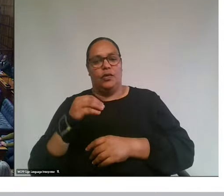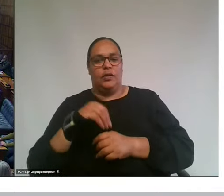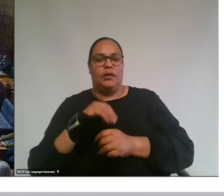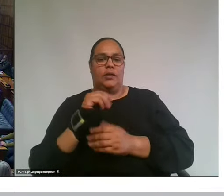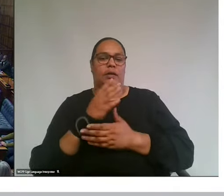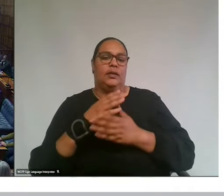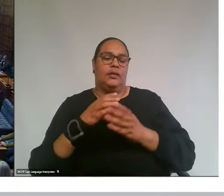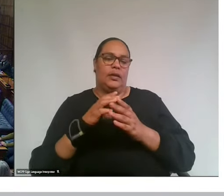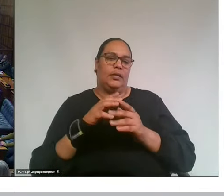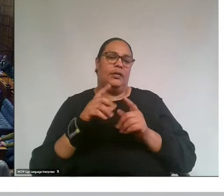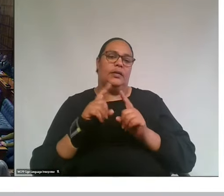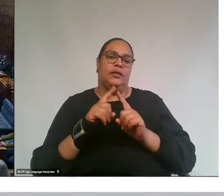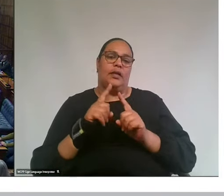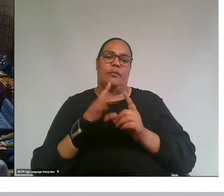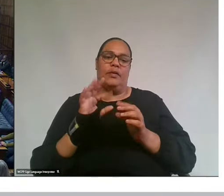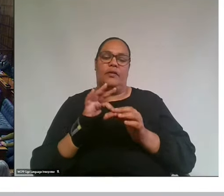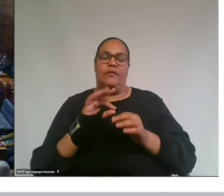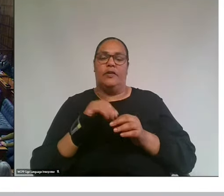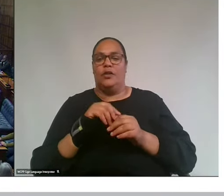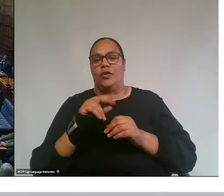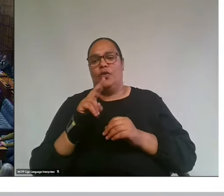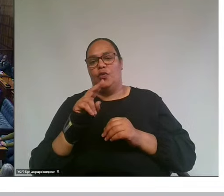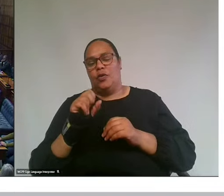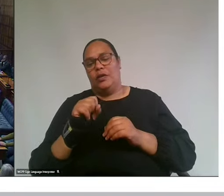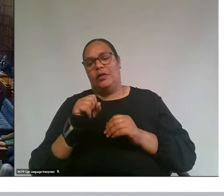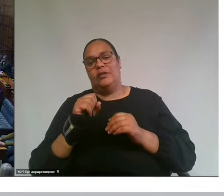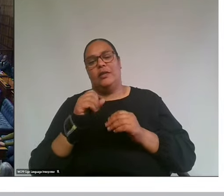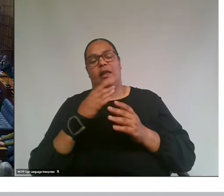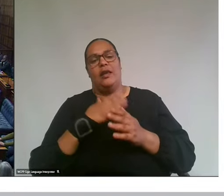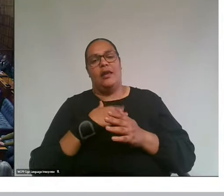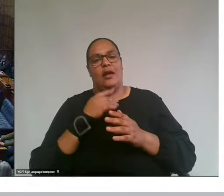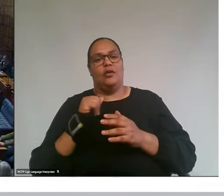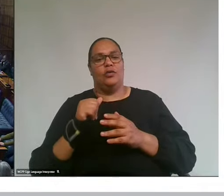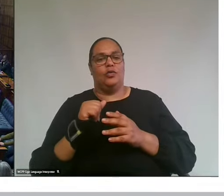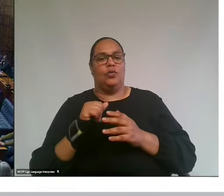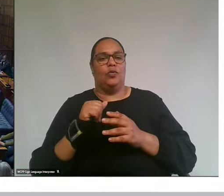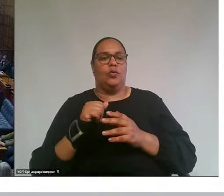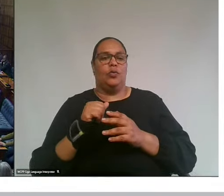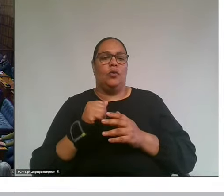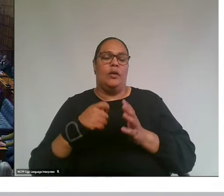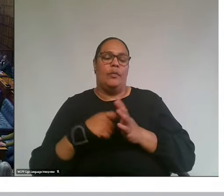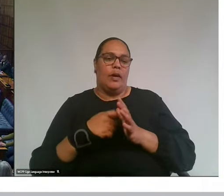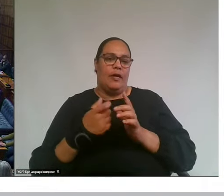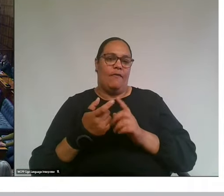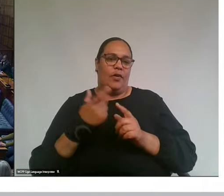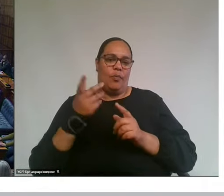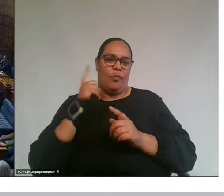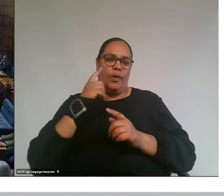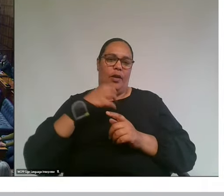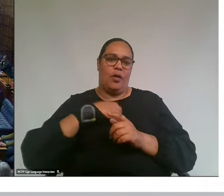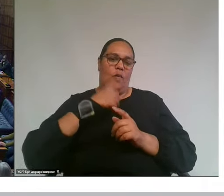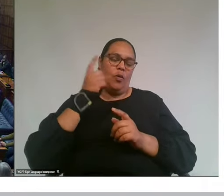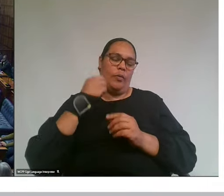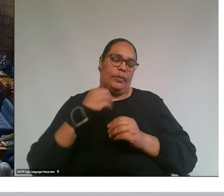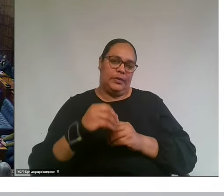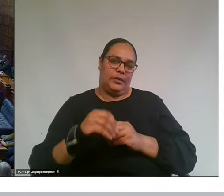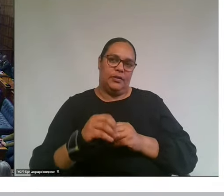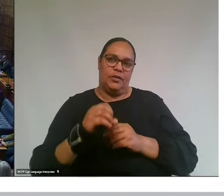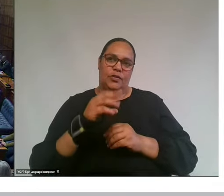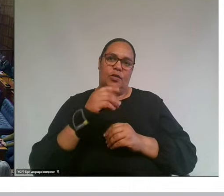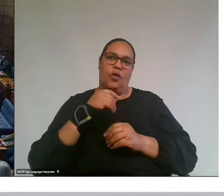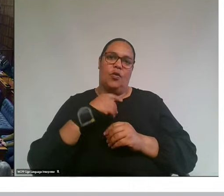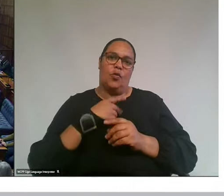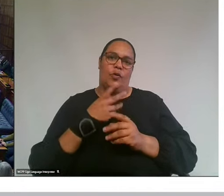the sector and specifically in the US the US like to the diaspora like to buy from blackowned businesses so we're